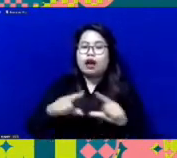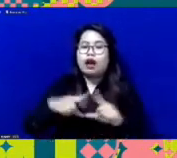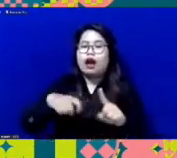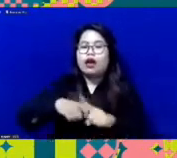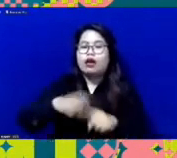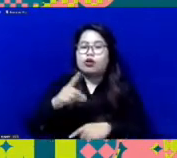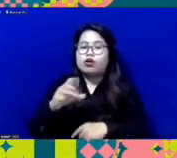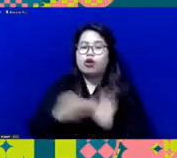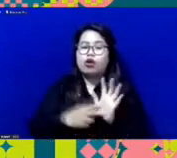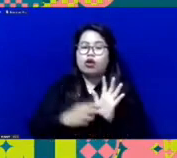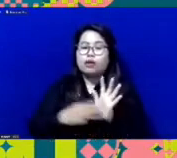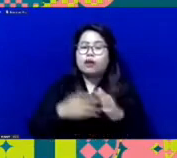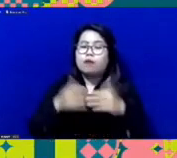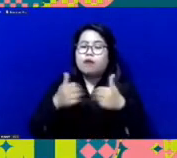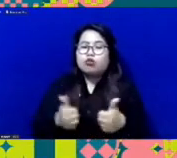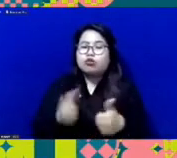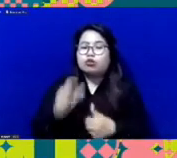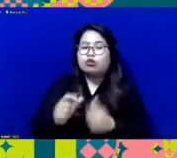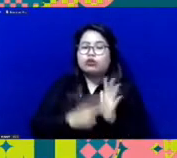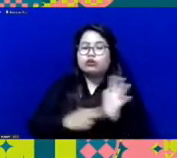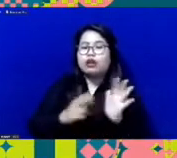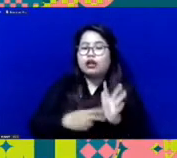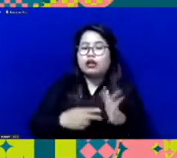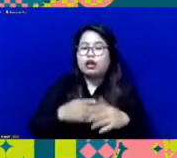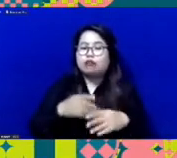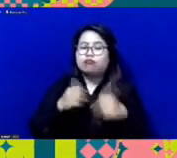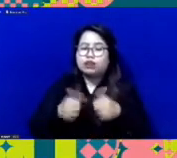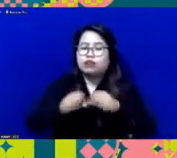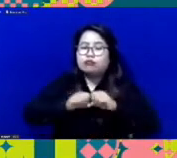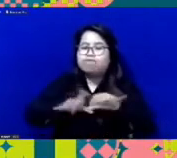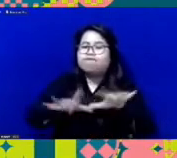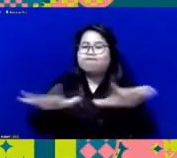spread throughout Indonesia. Could you please share with